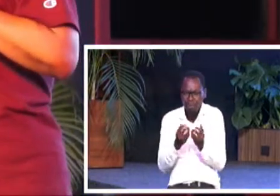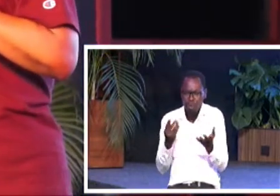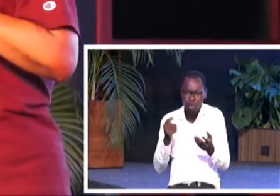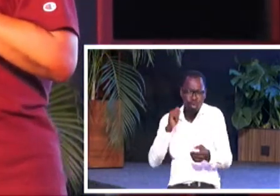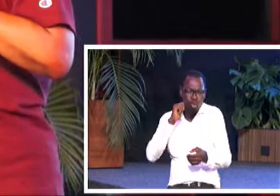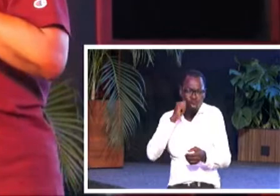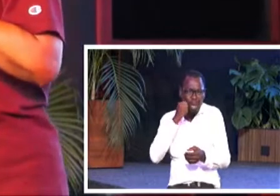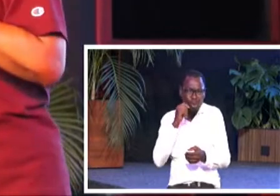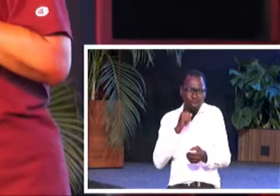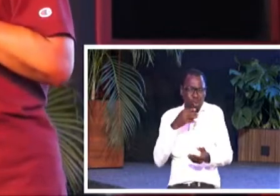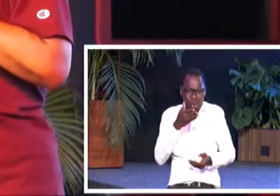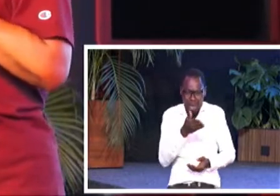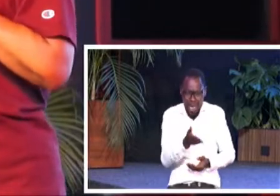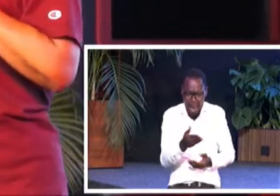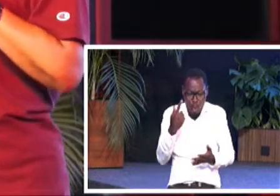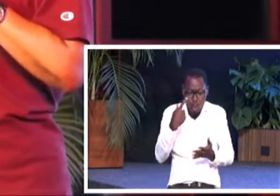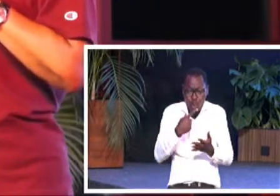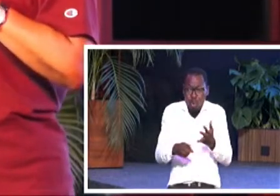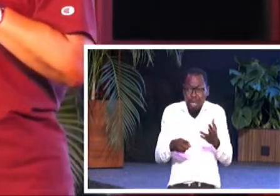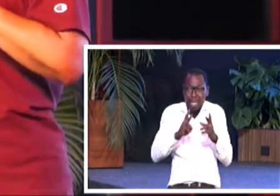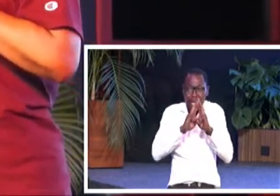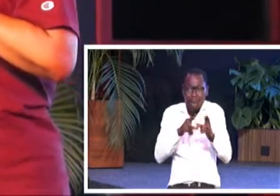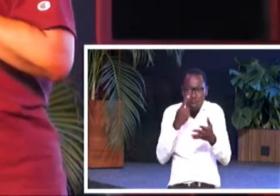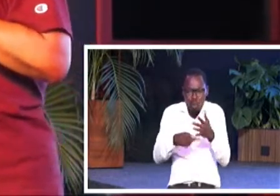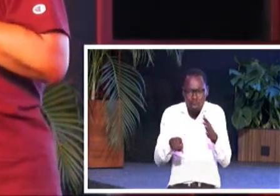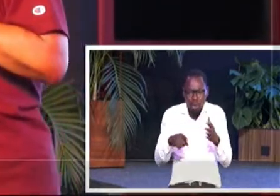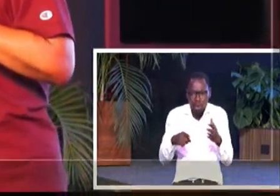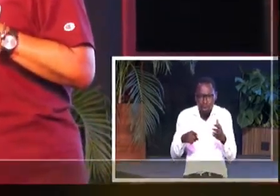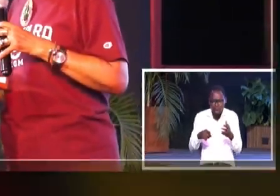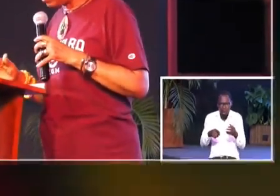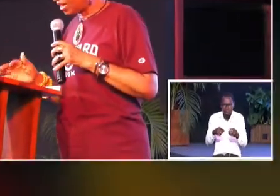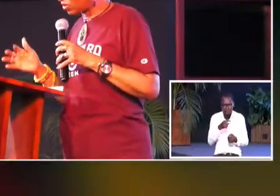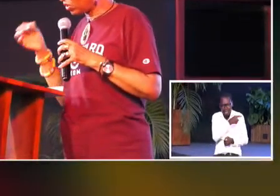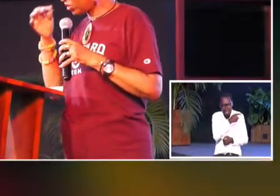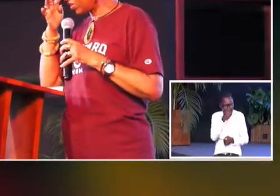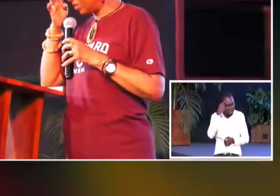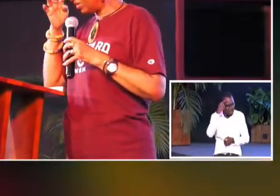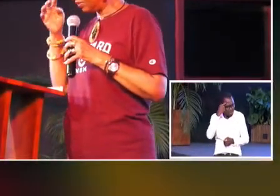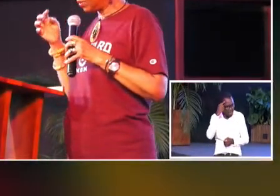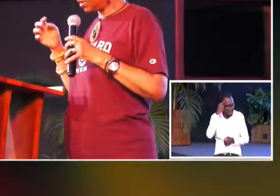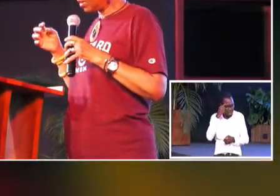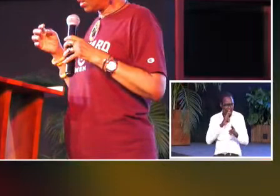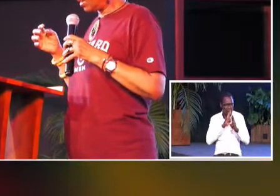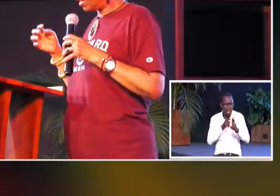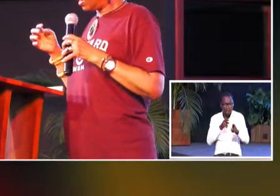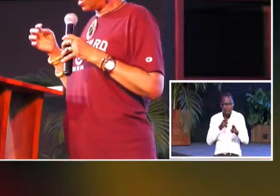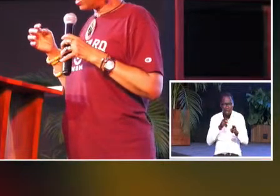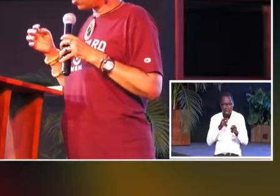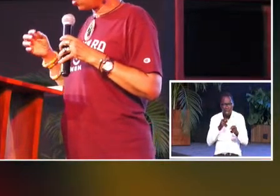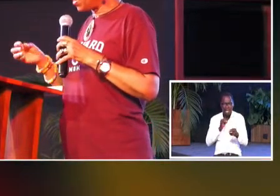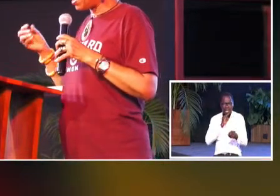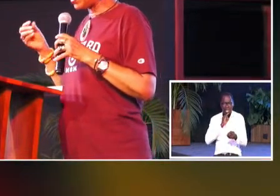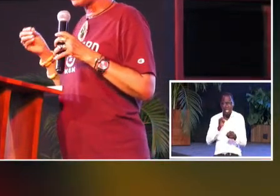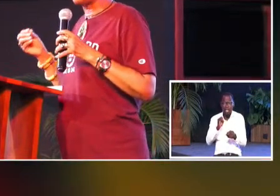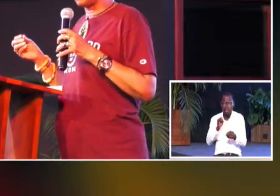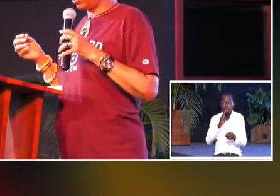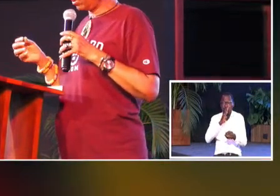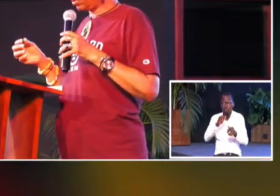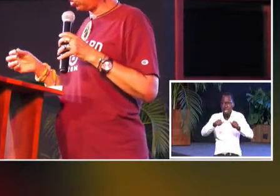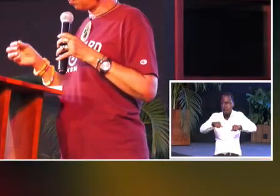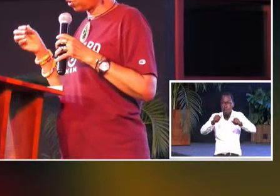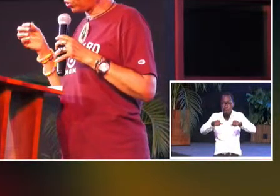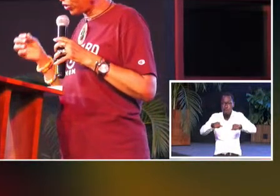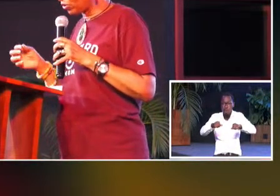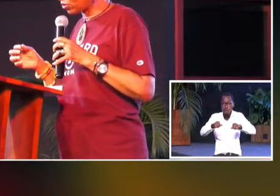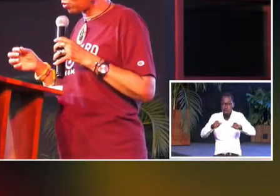country, what is the solution? In my view, the solution is to be able